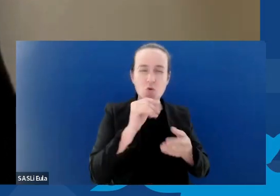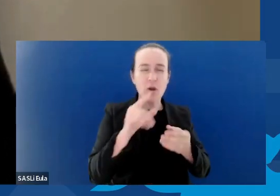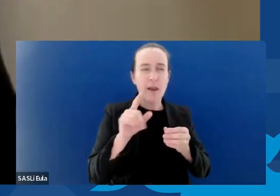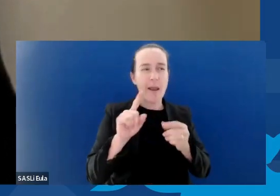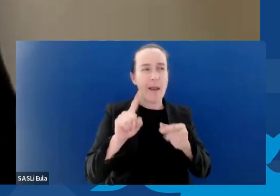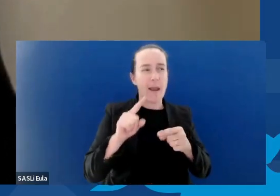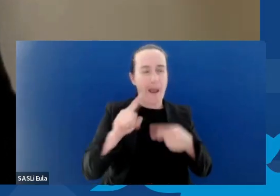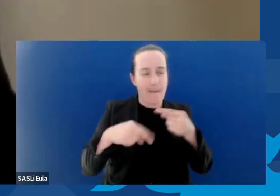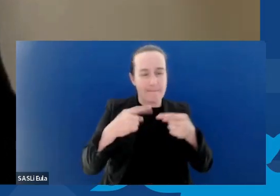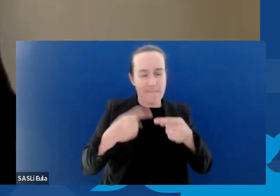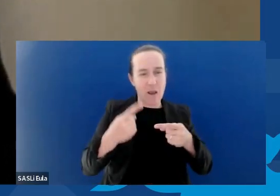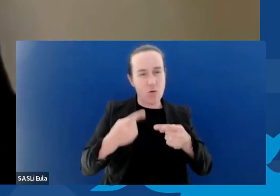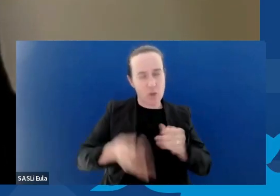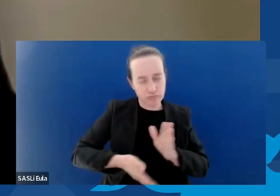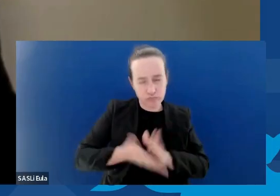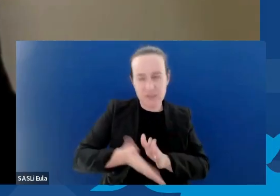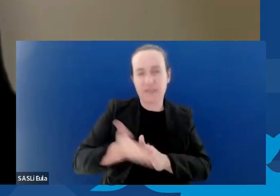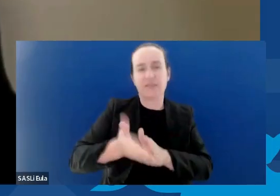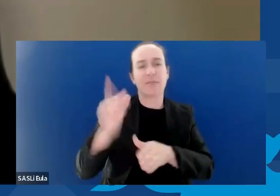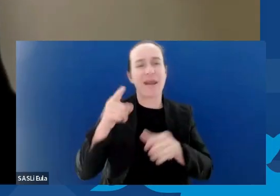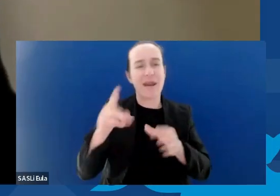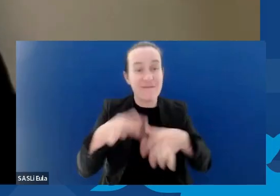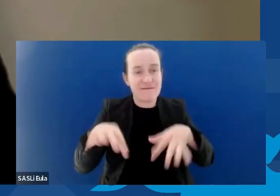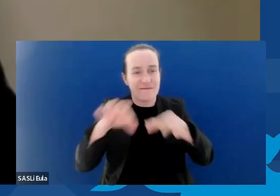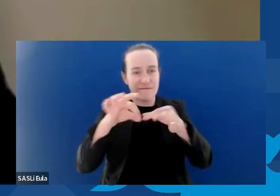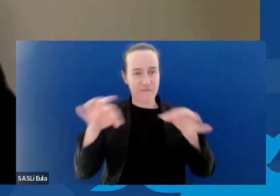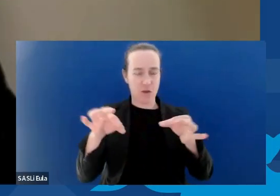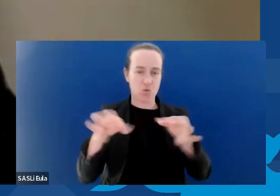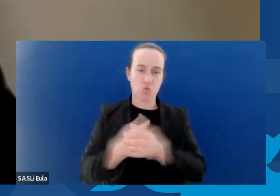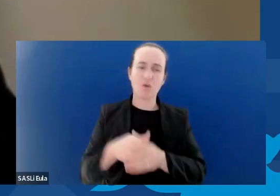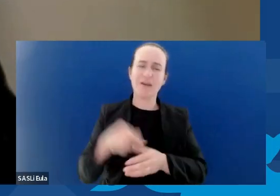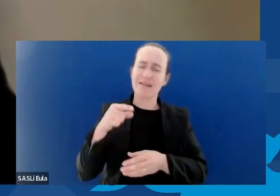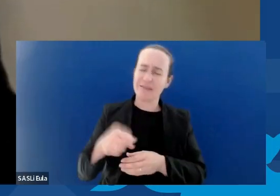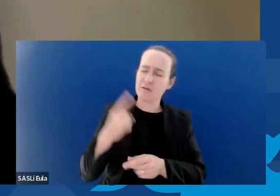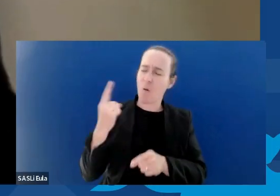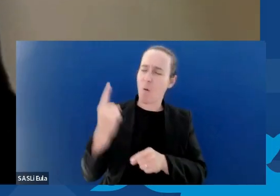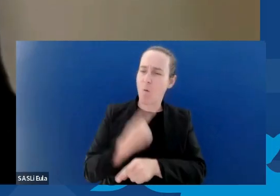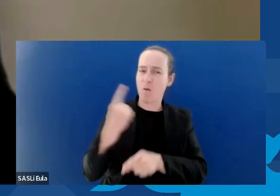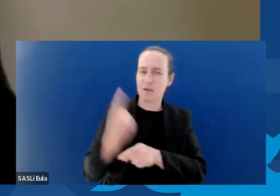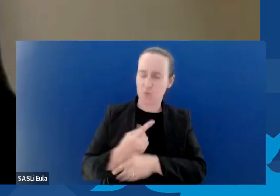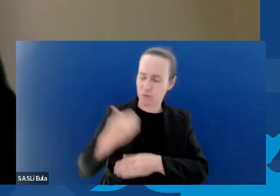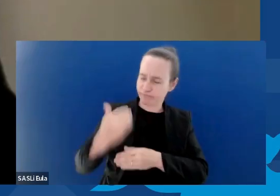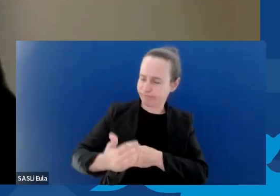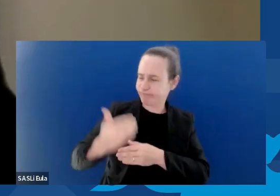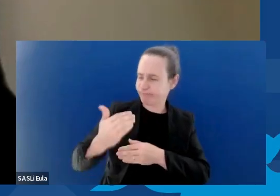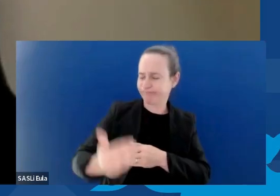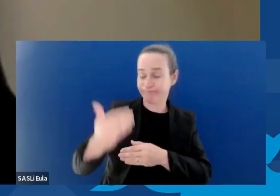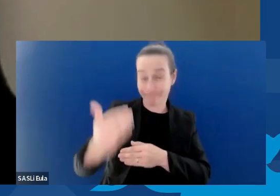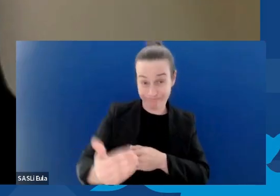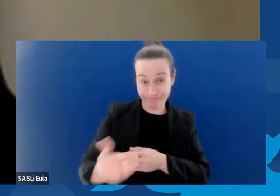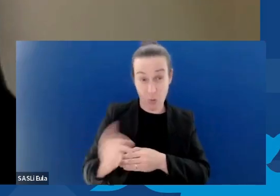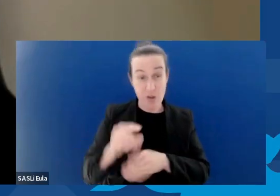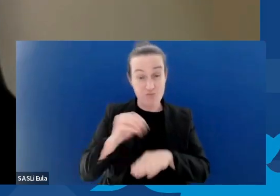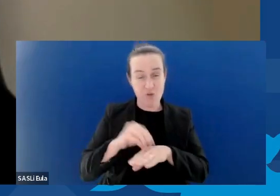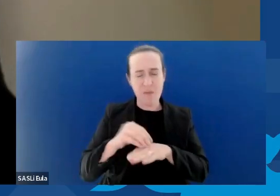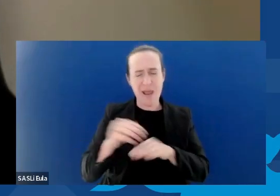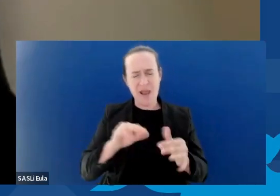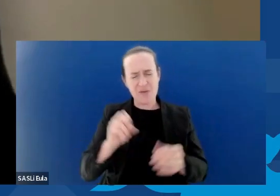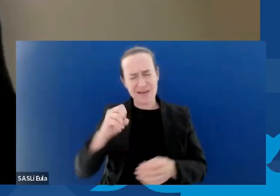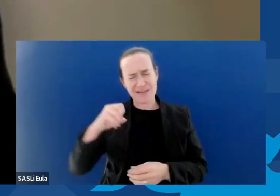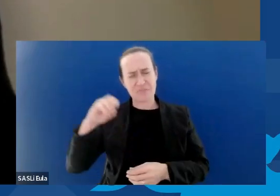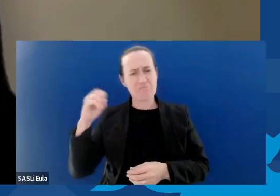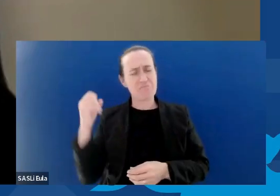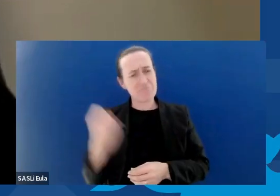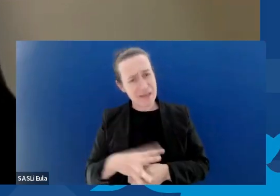add. And I think that this is something that constantly comes up about how expensive opiate